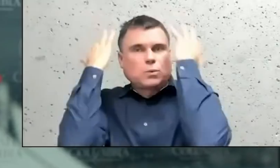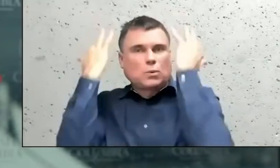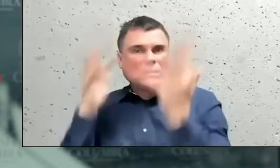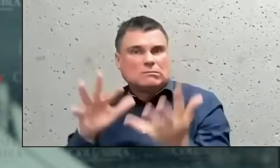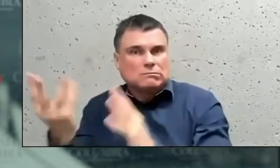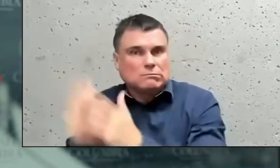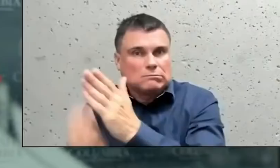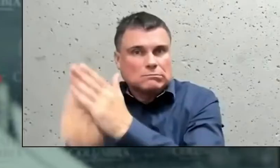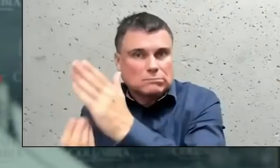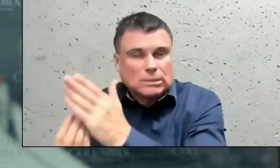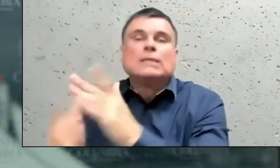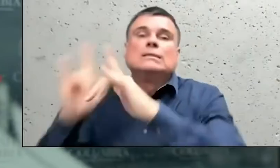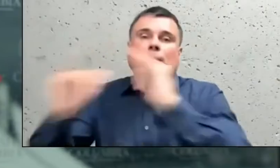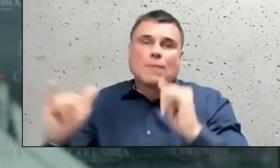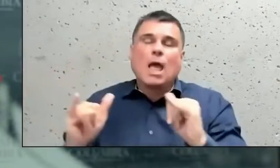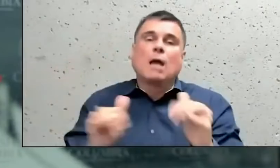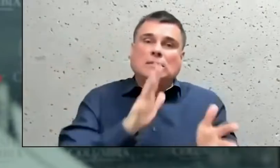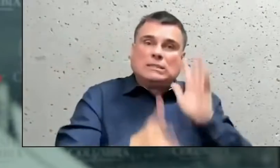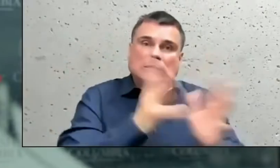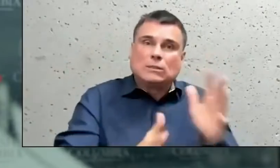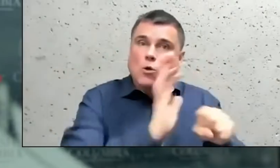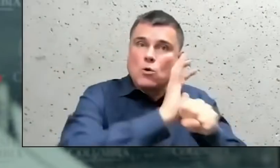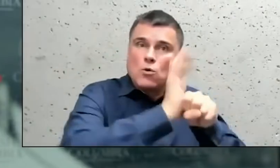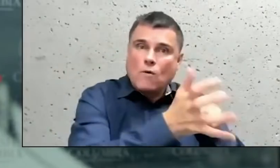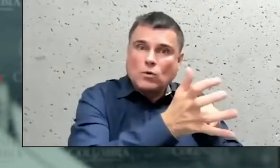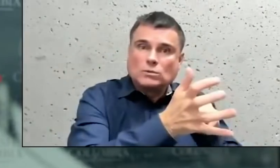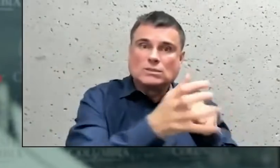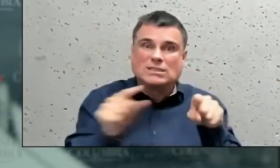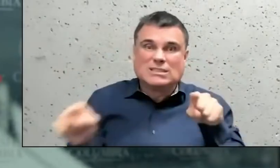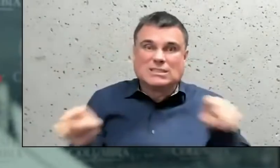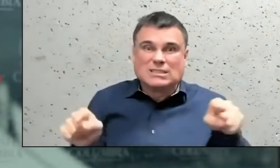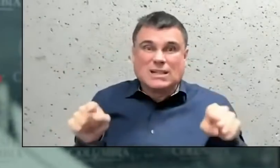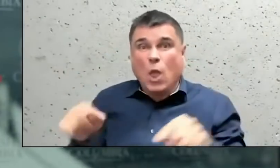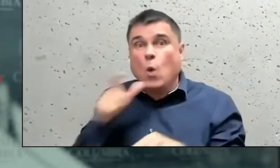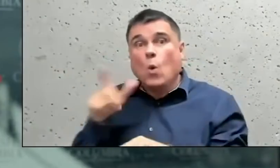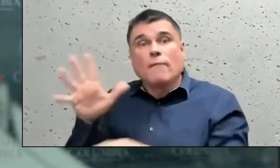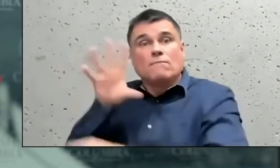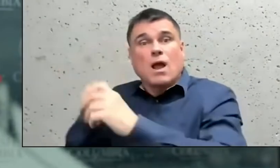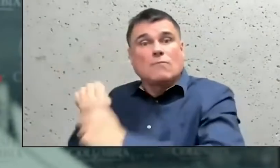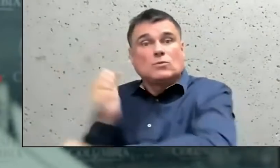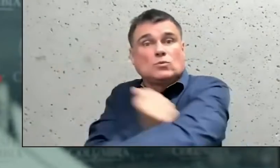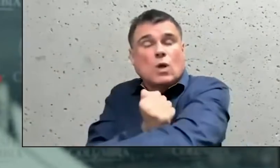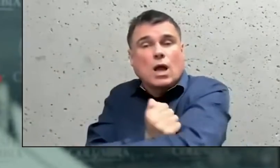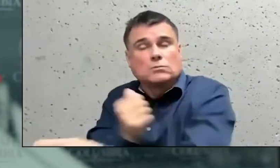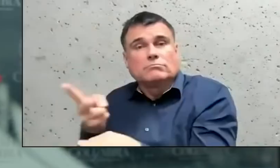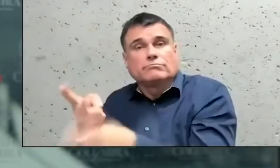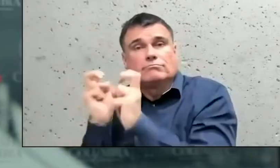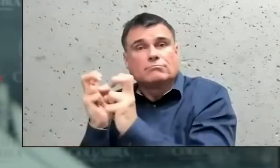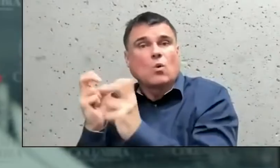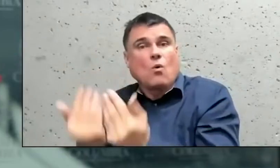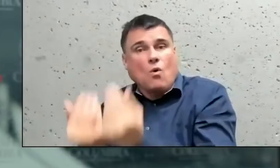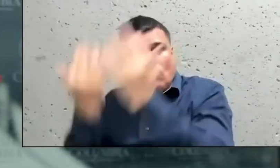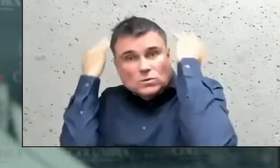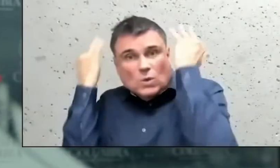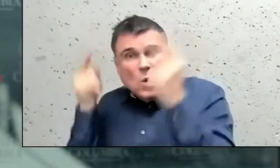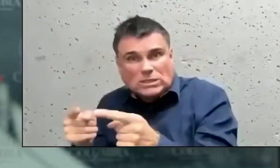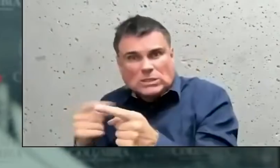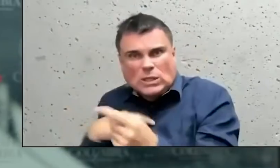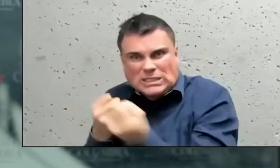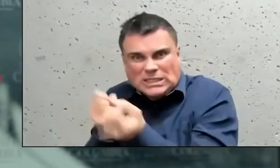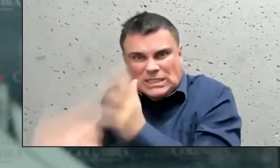health emergency. We think and we want to acknowledge their grief and their pain today and commit ourselves to continuing to act in that